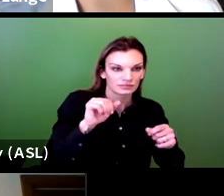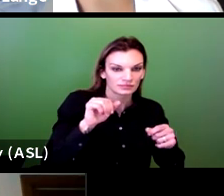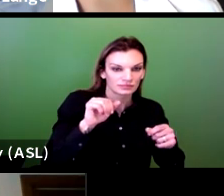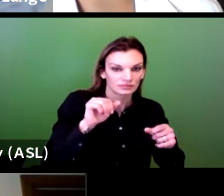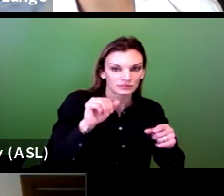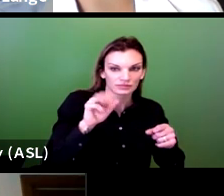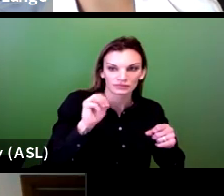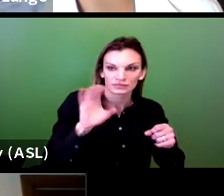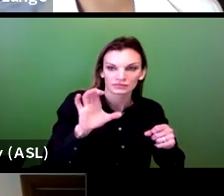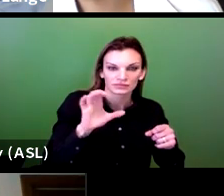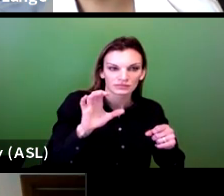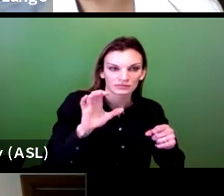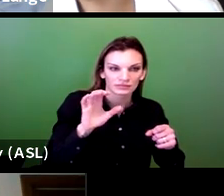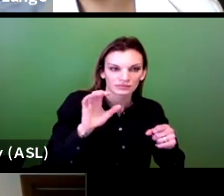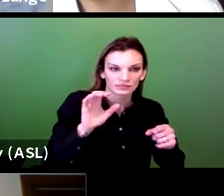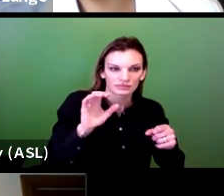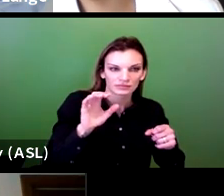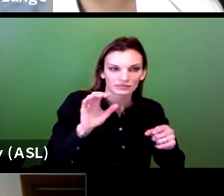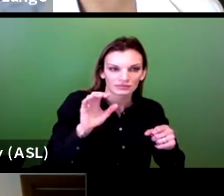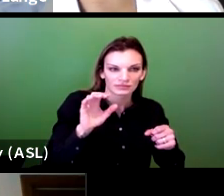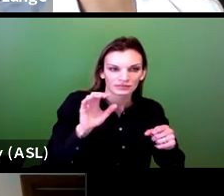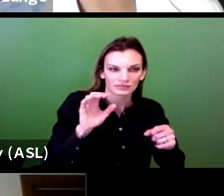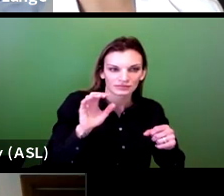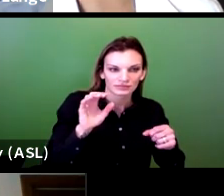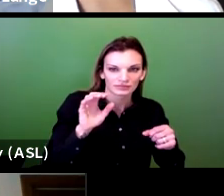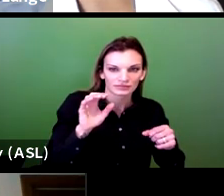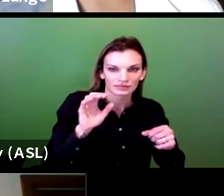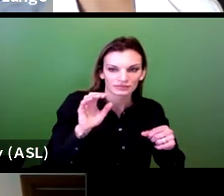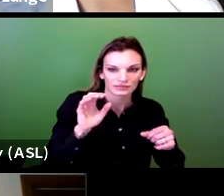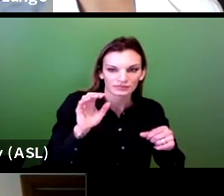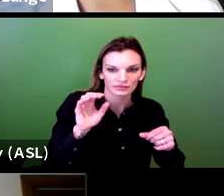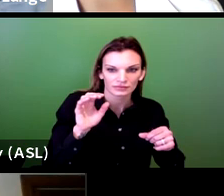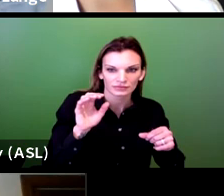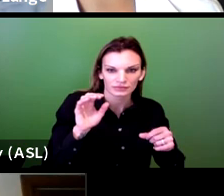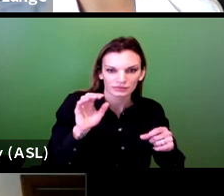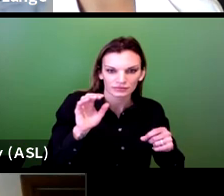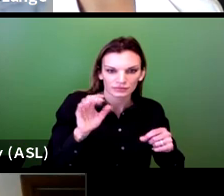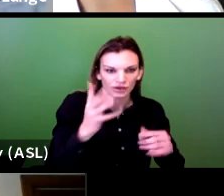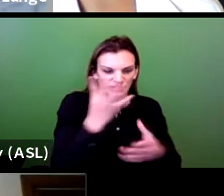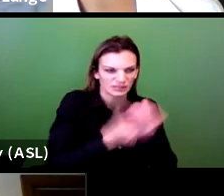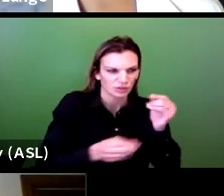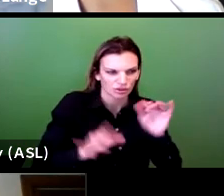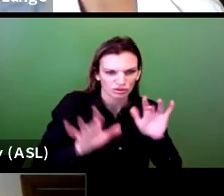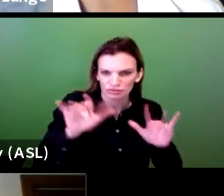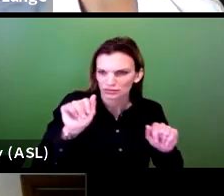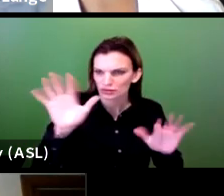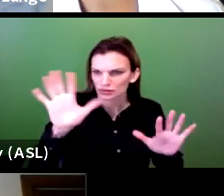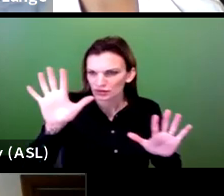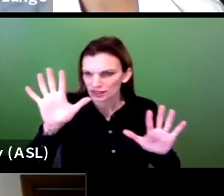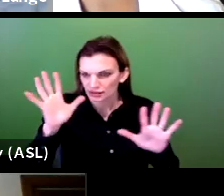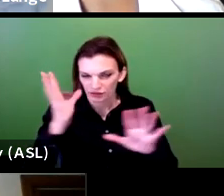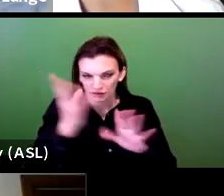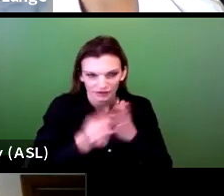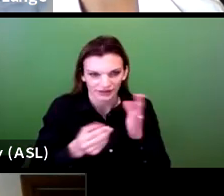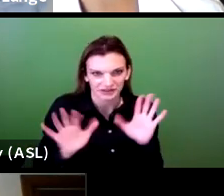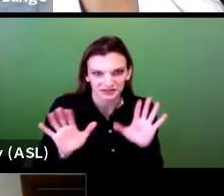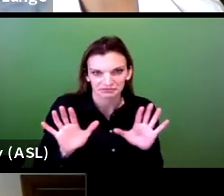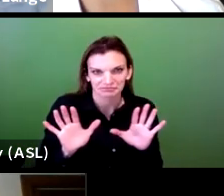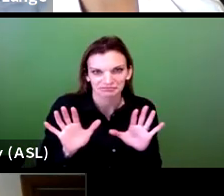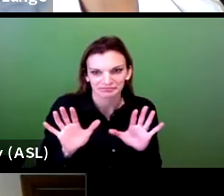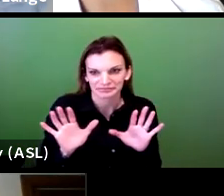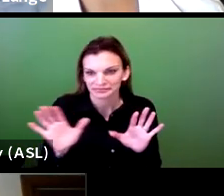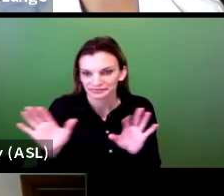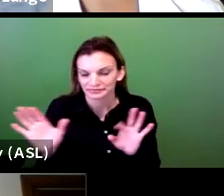Oh, it's MC. Sorry, Steve. It's MC that was speaking. You disappeared. Come back.